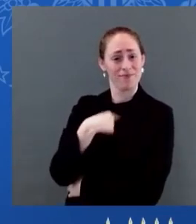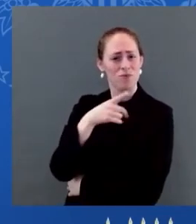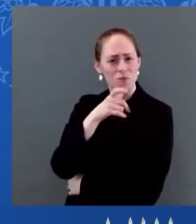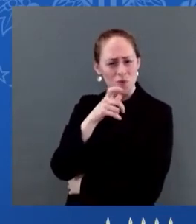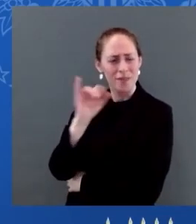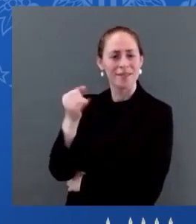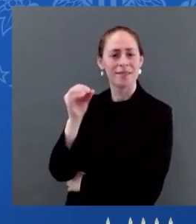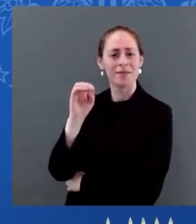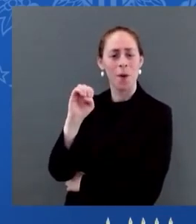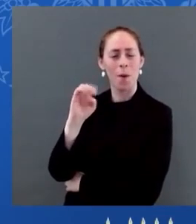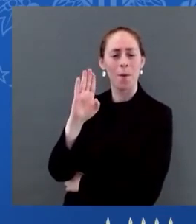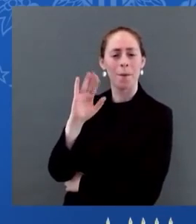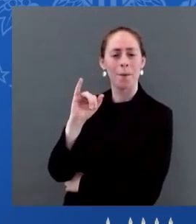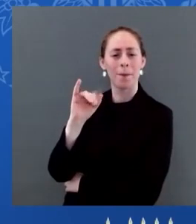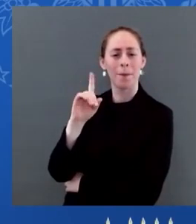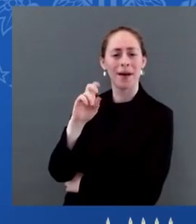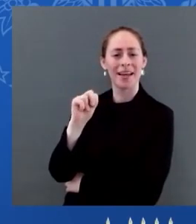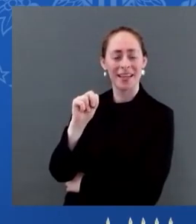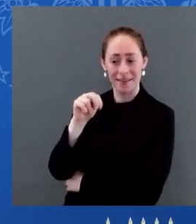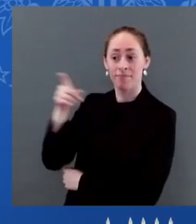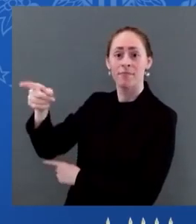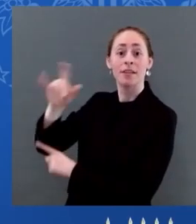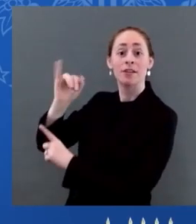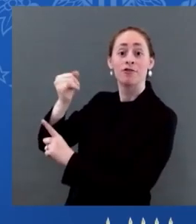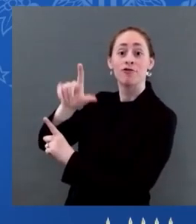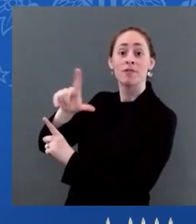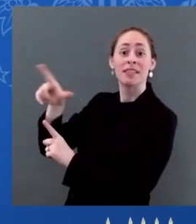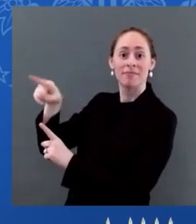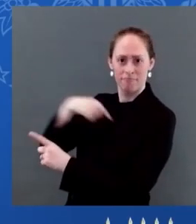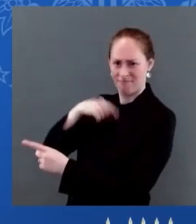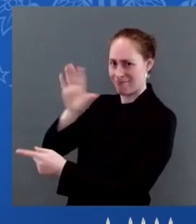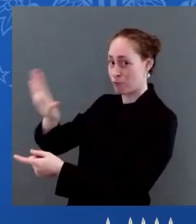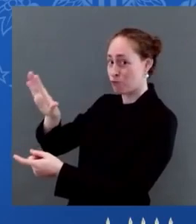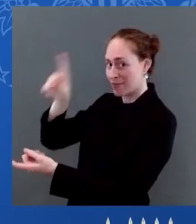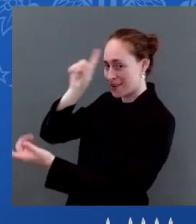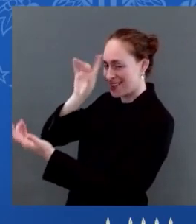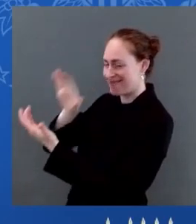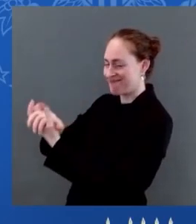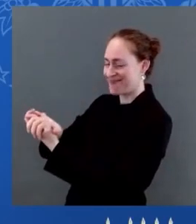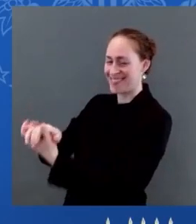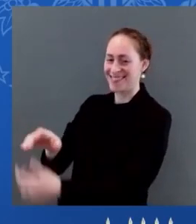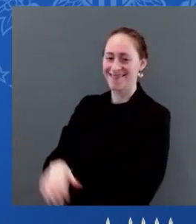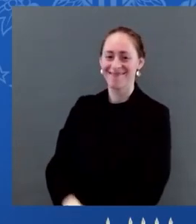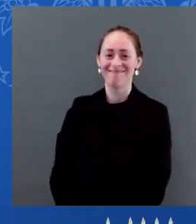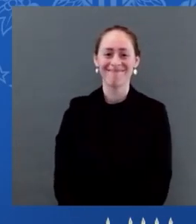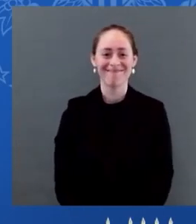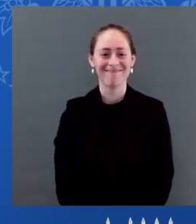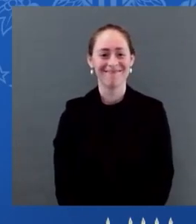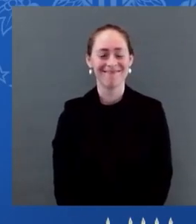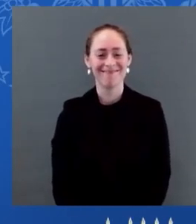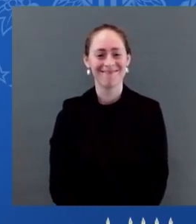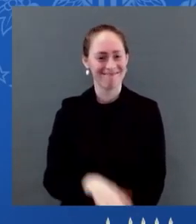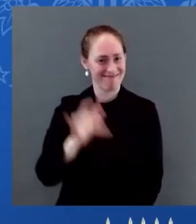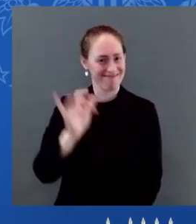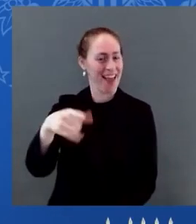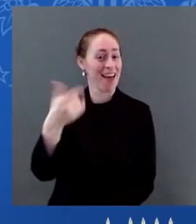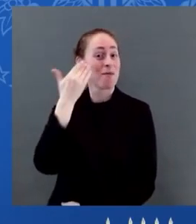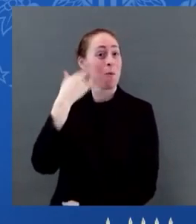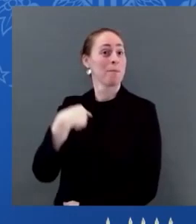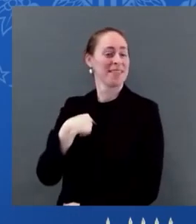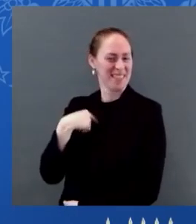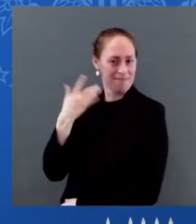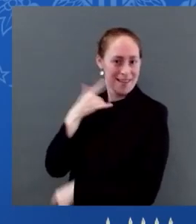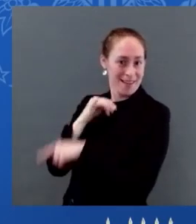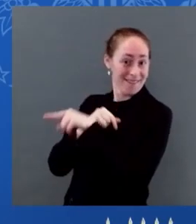as I'm known here in Washington and many other places. Happy Hanukkah, everyone. You know, first I